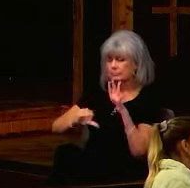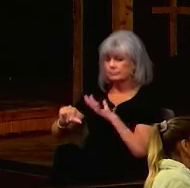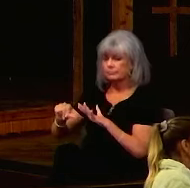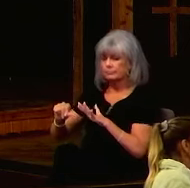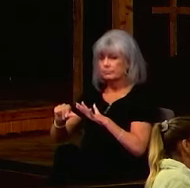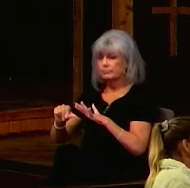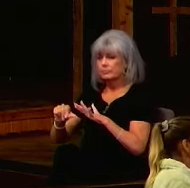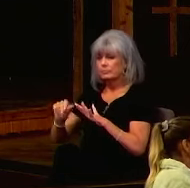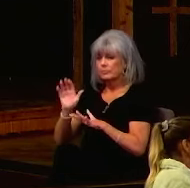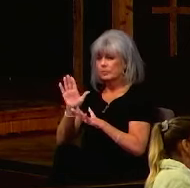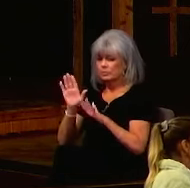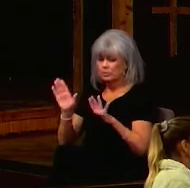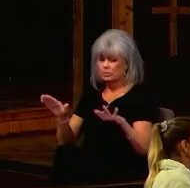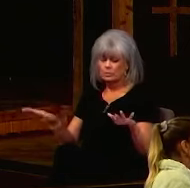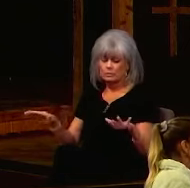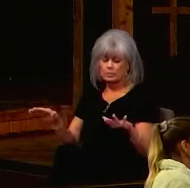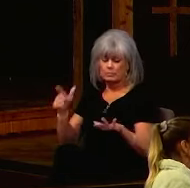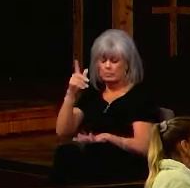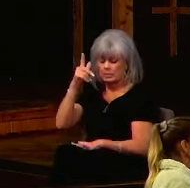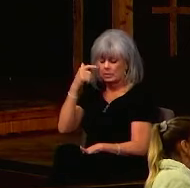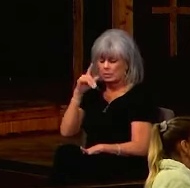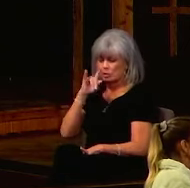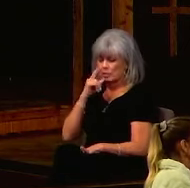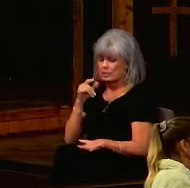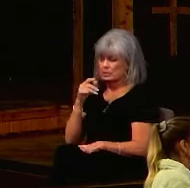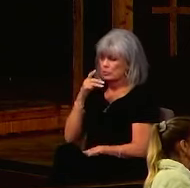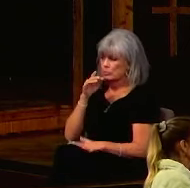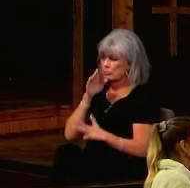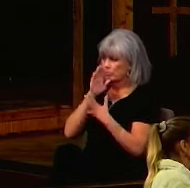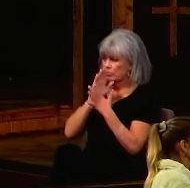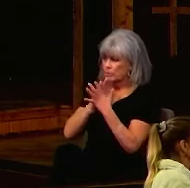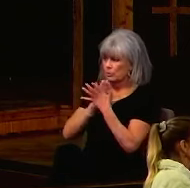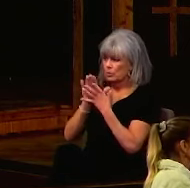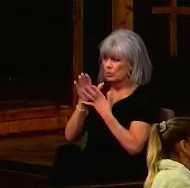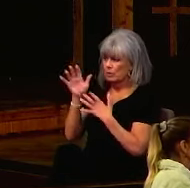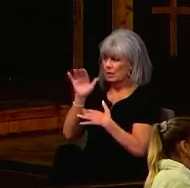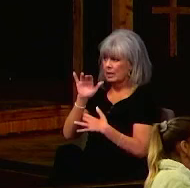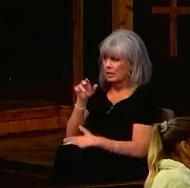pure. So things like unicorns,